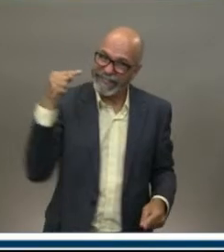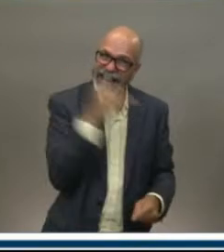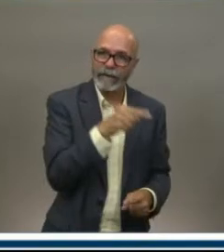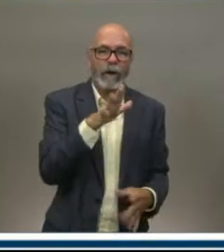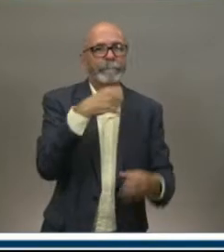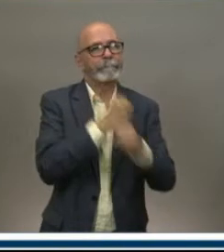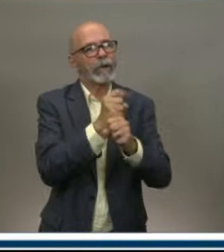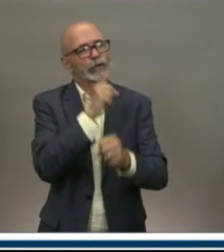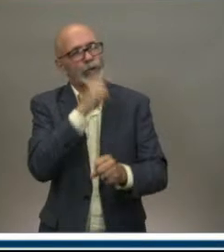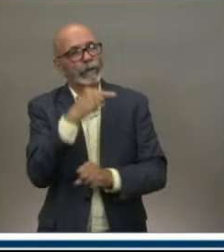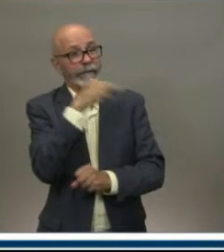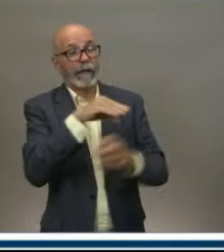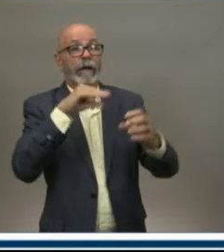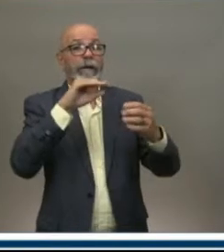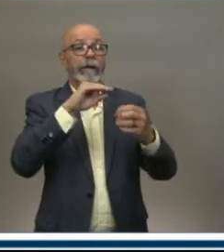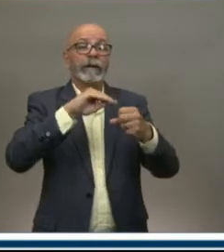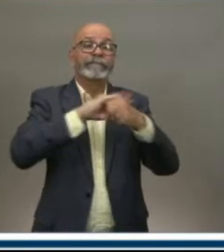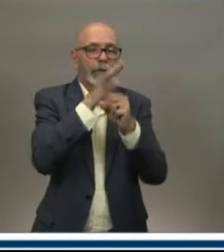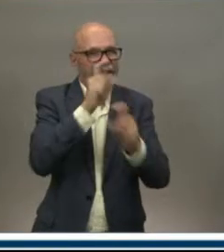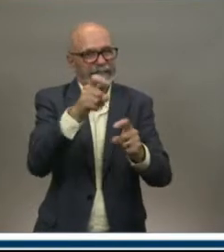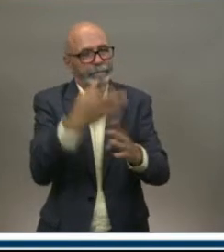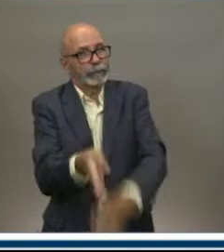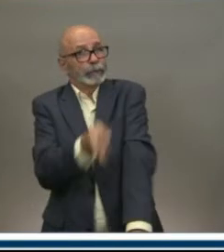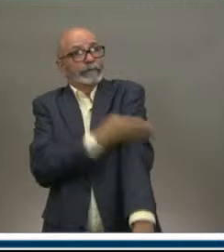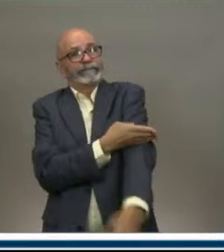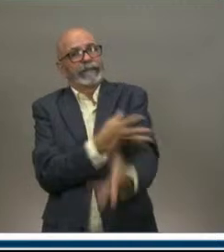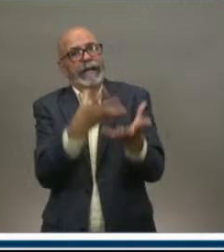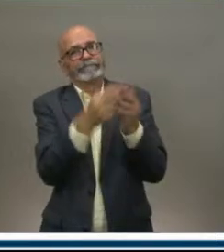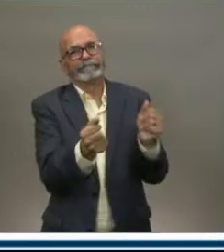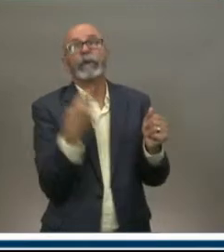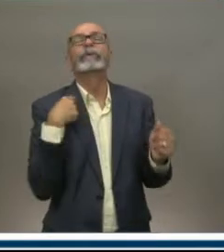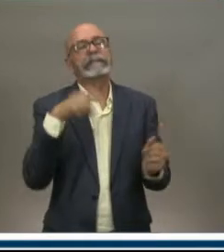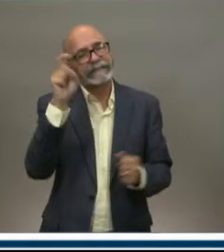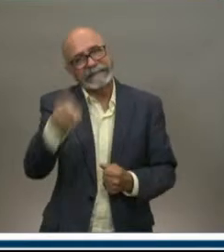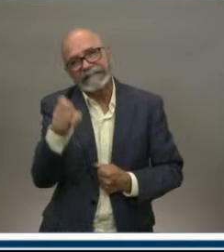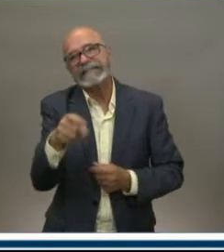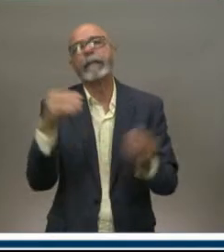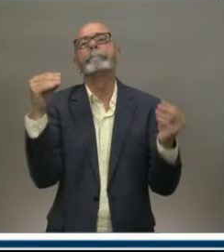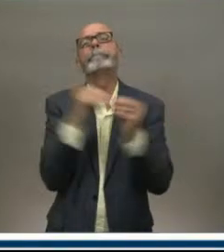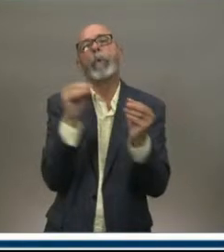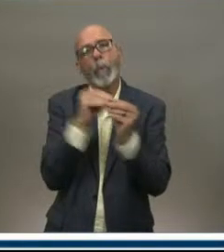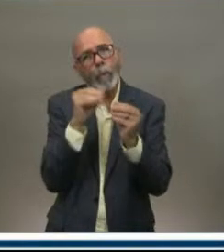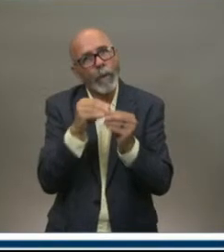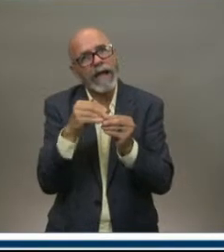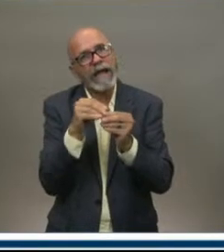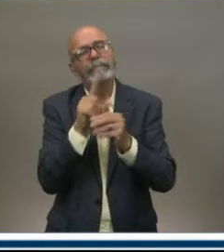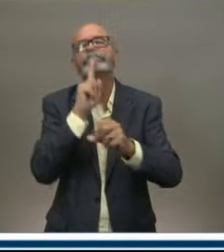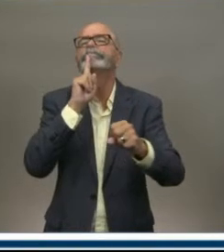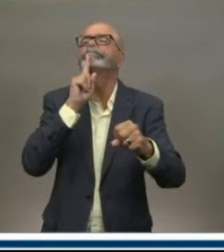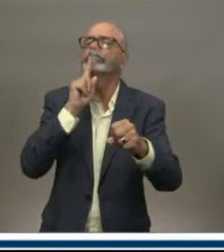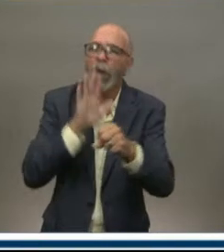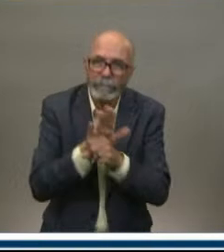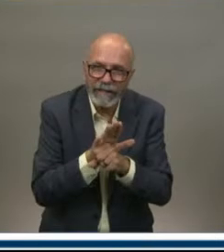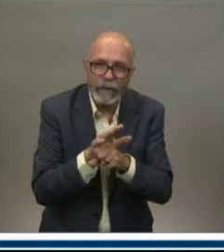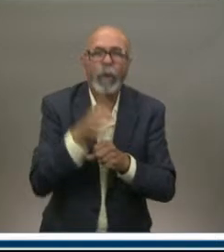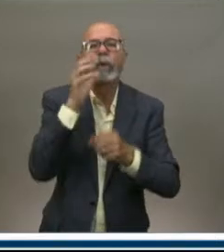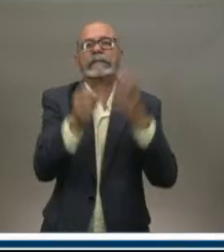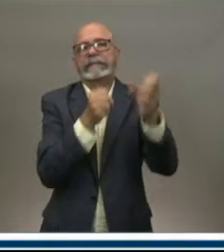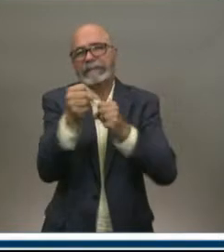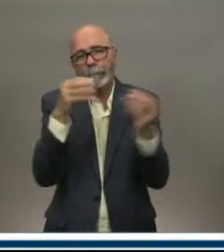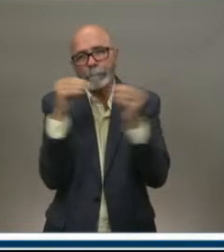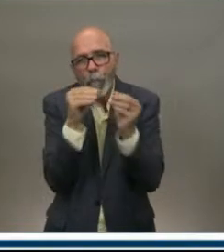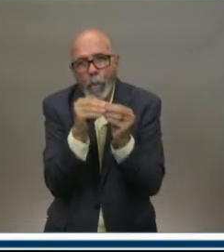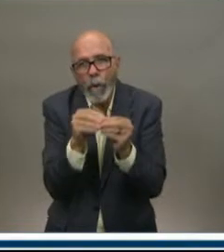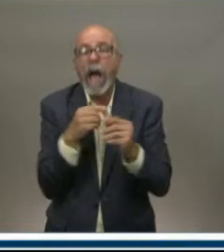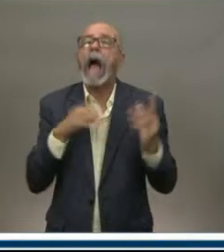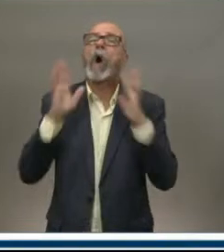care, we know that there's more to be done. We know we have to do better, and we're committed to doing so. It's my hope that we will